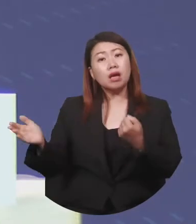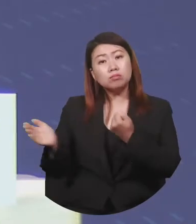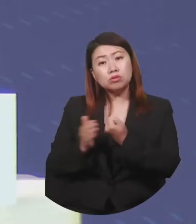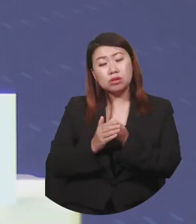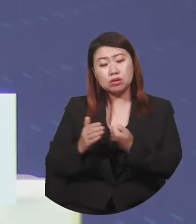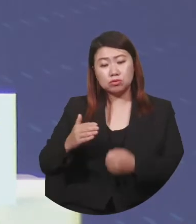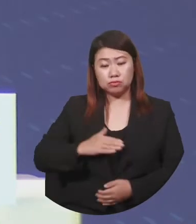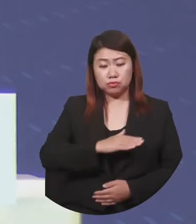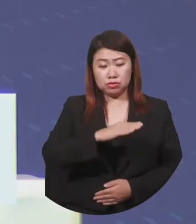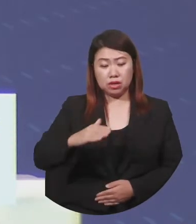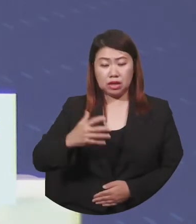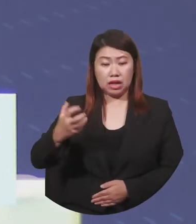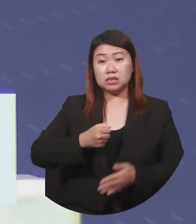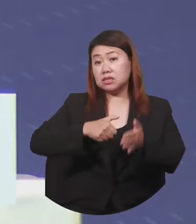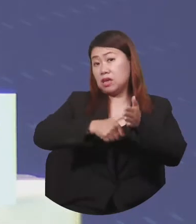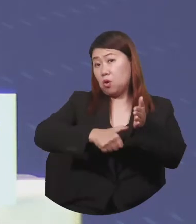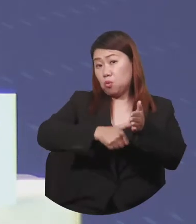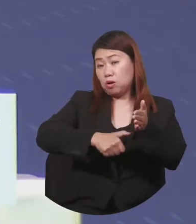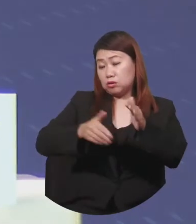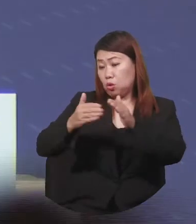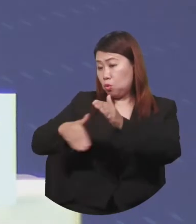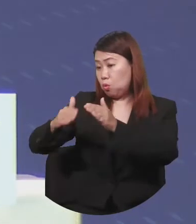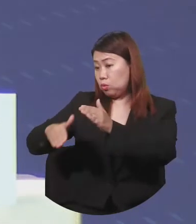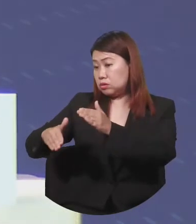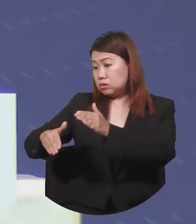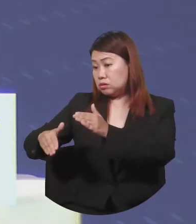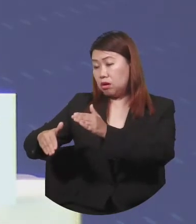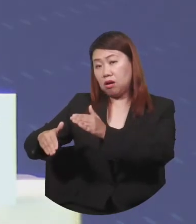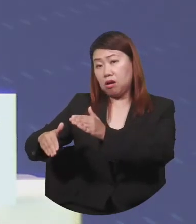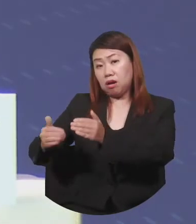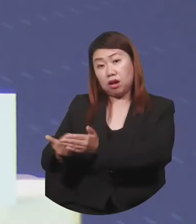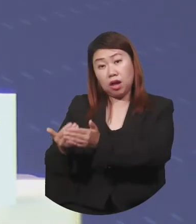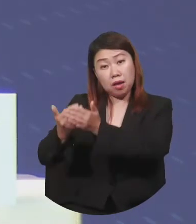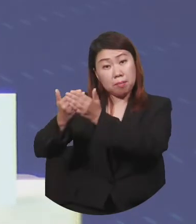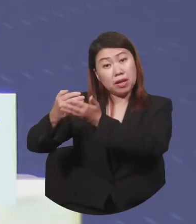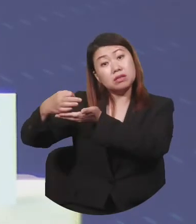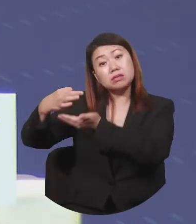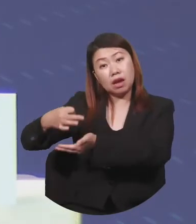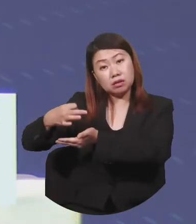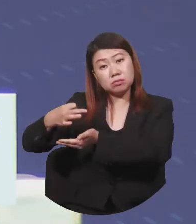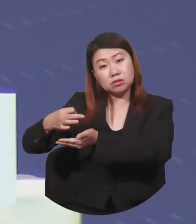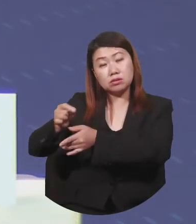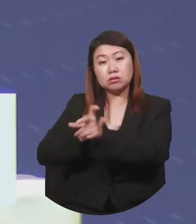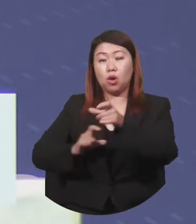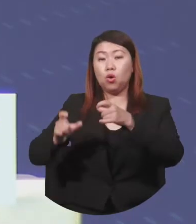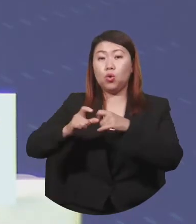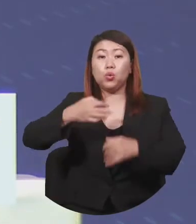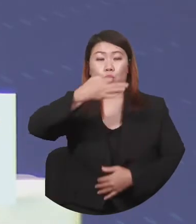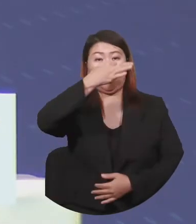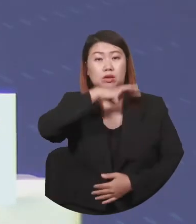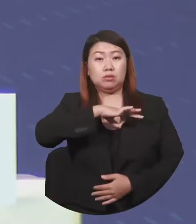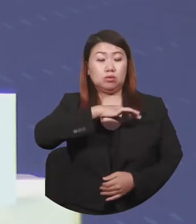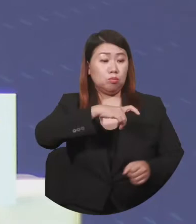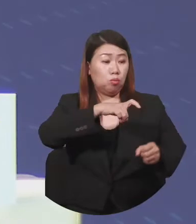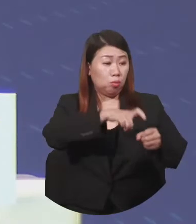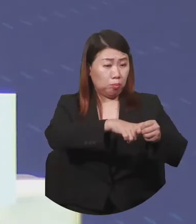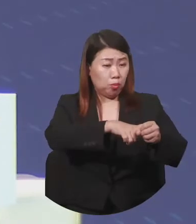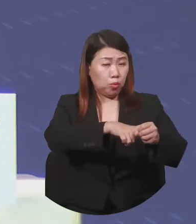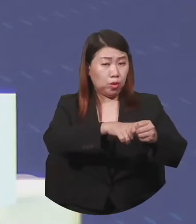assistance, ODA, more effectively, more targeted. So really need to